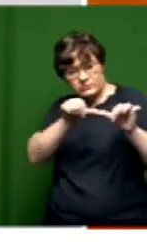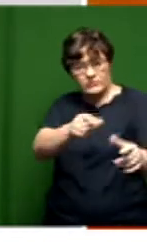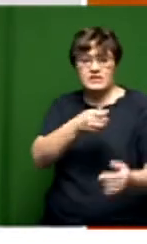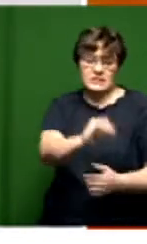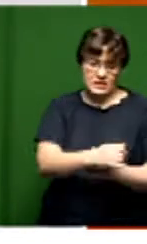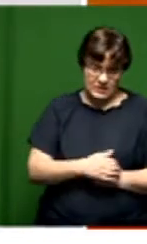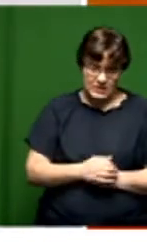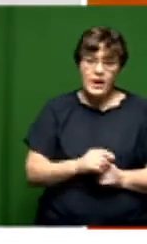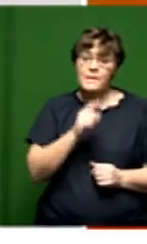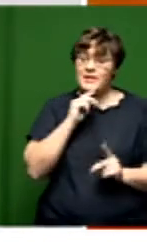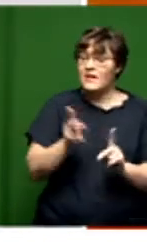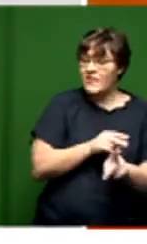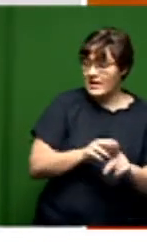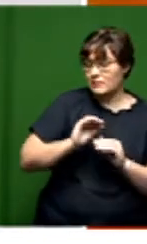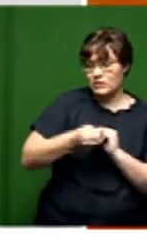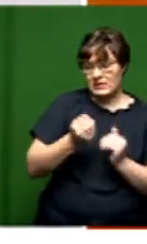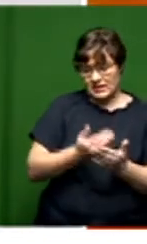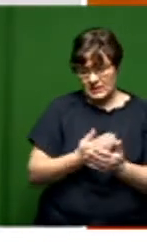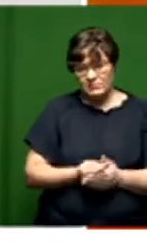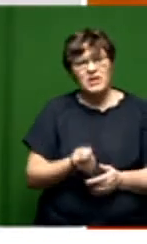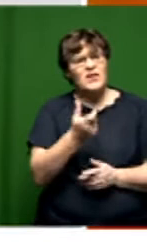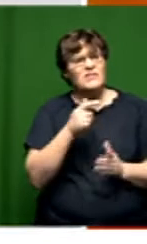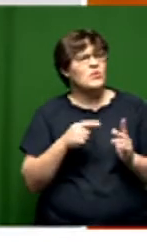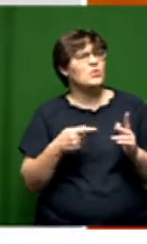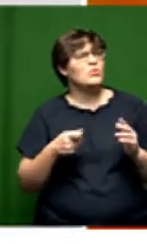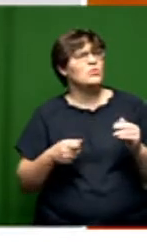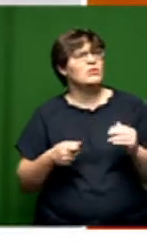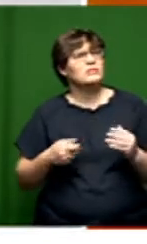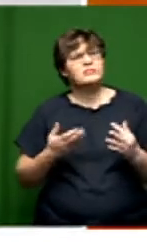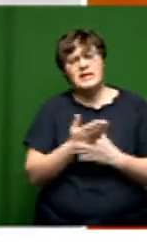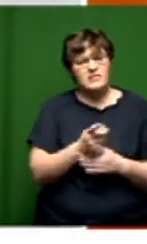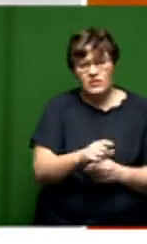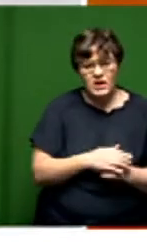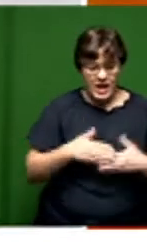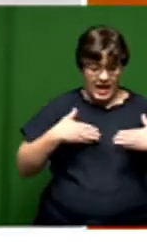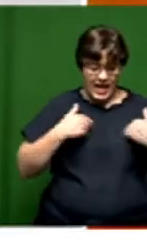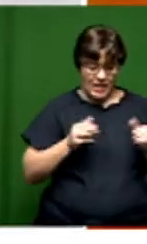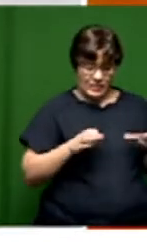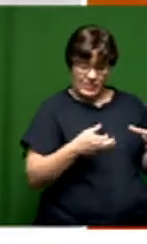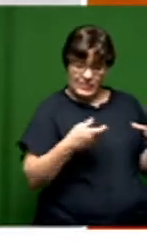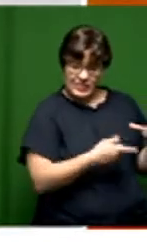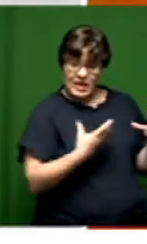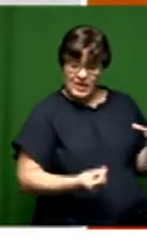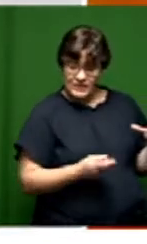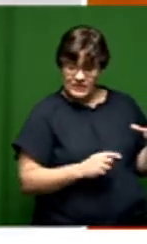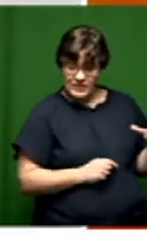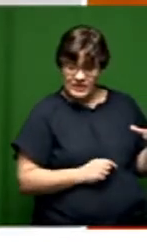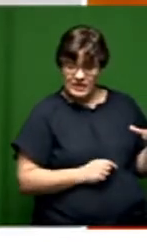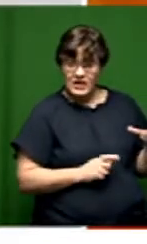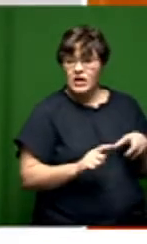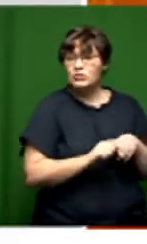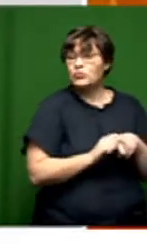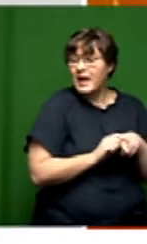be protected from violence. I would cite a few interventions. For example, in the health sector, we help training